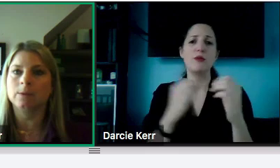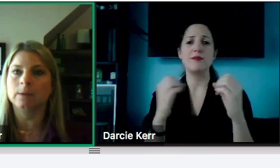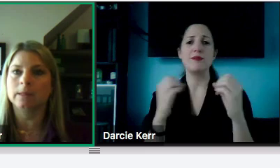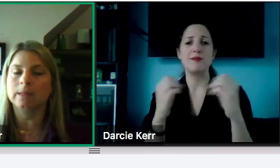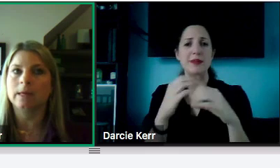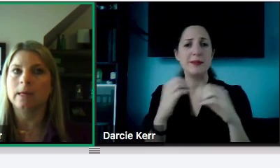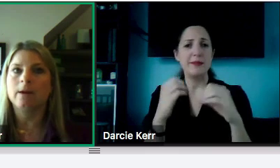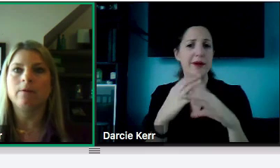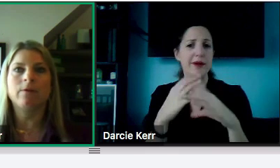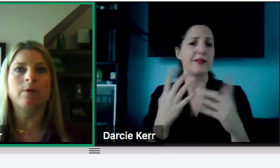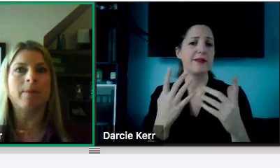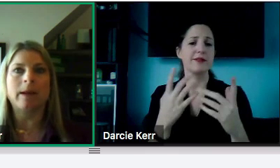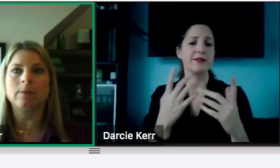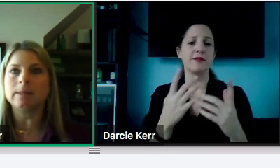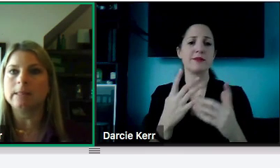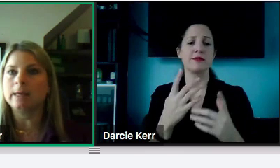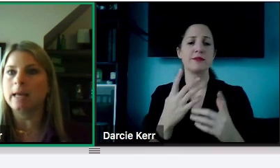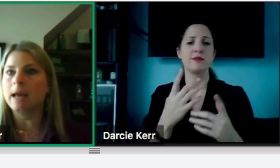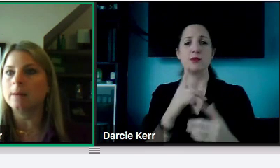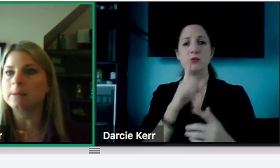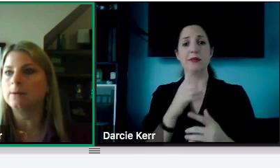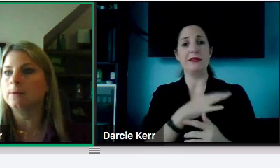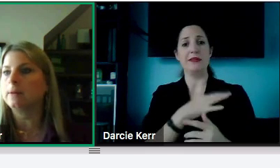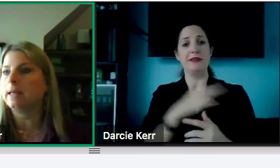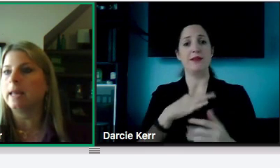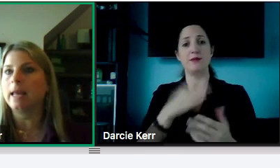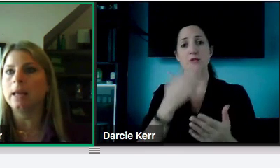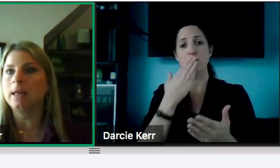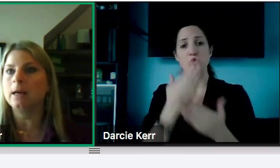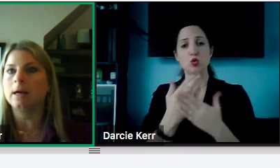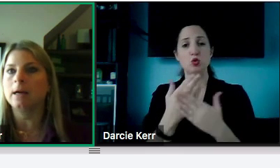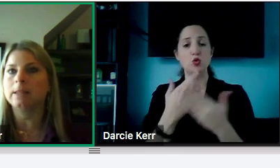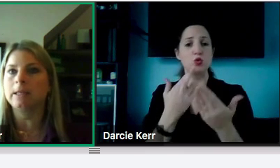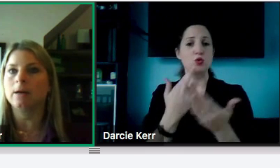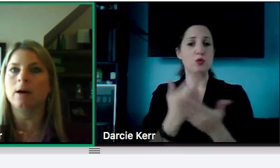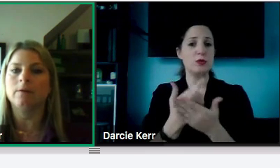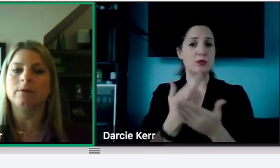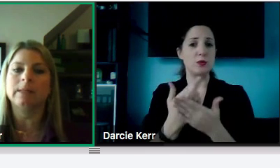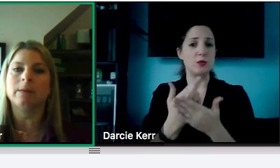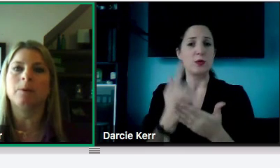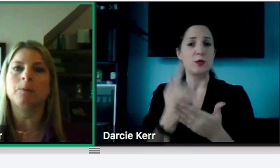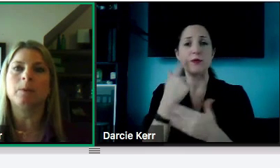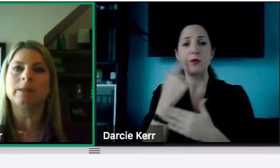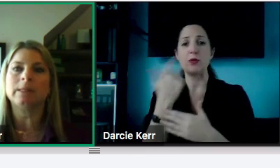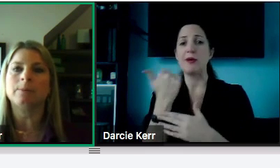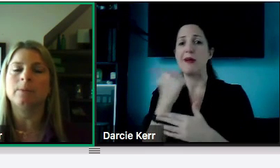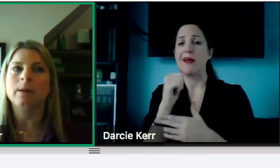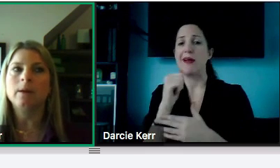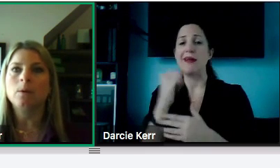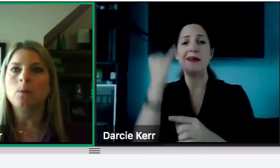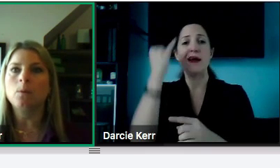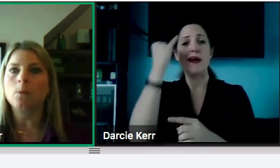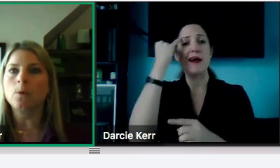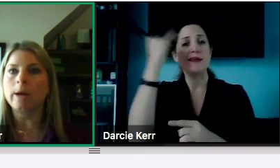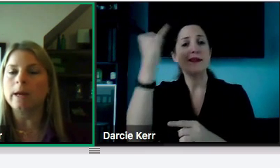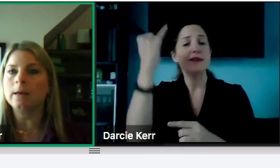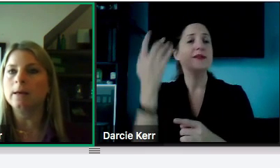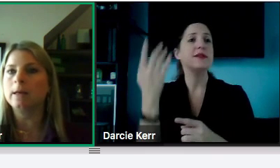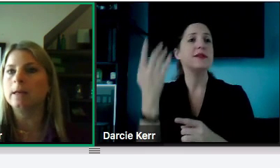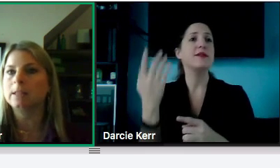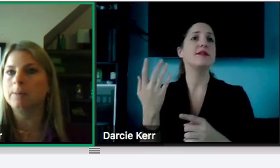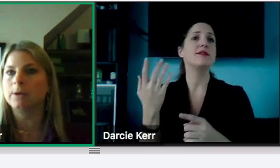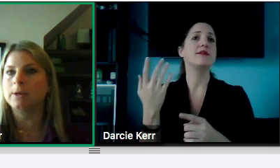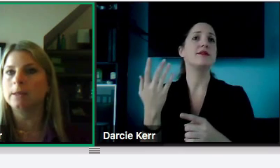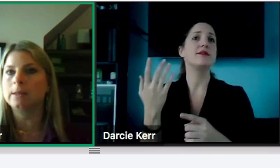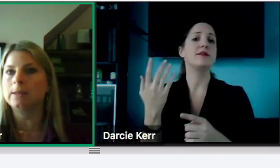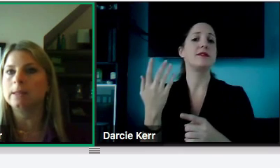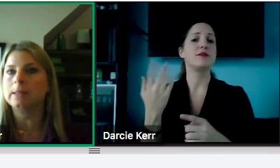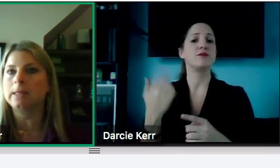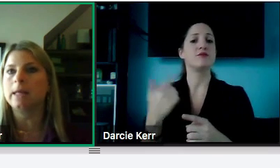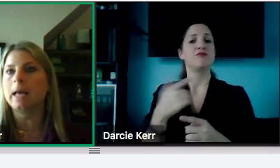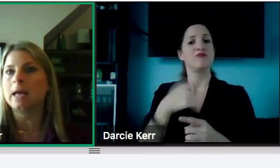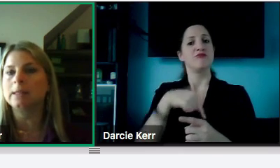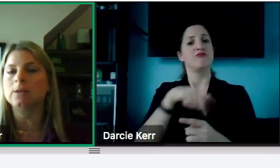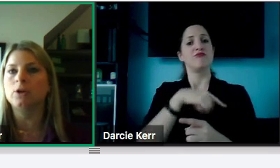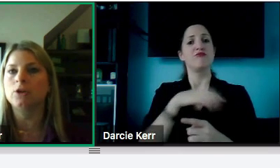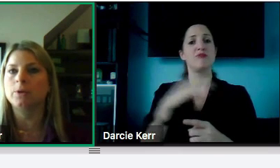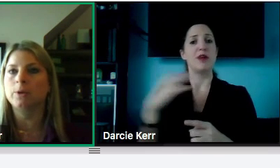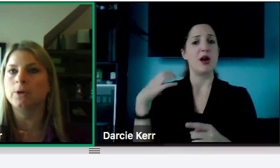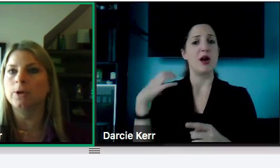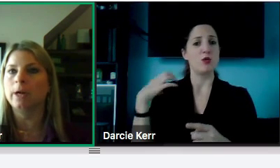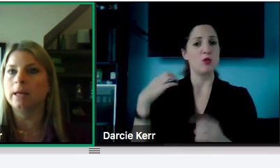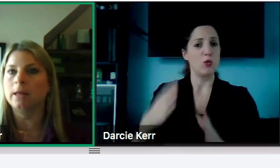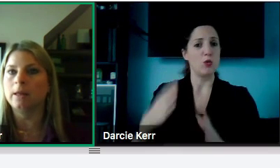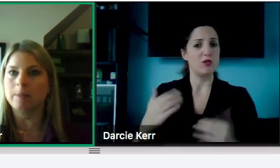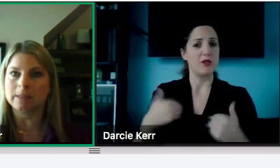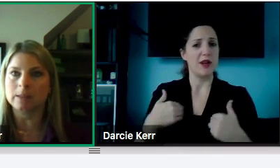a great resource for bouncing absolutely any idea off of someone with some great experience as